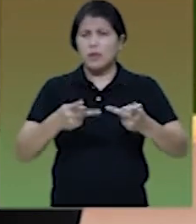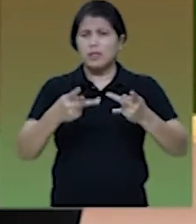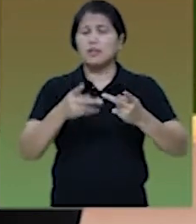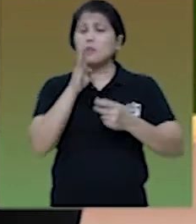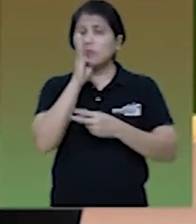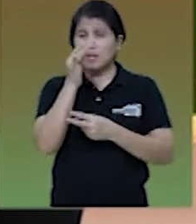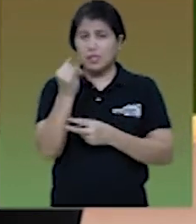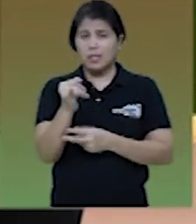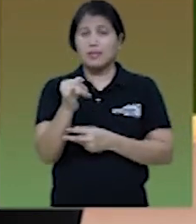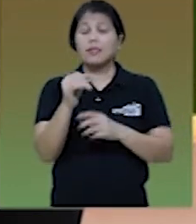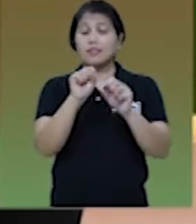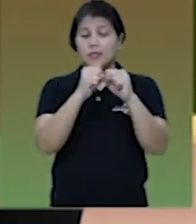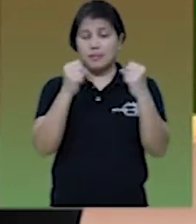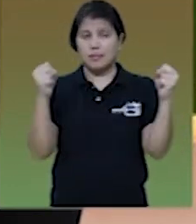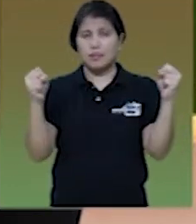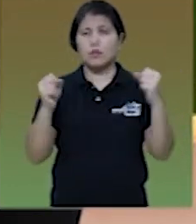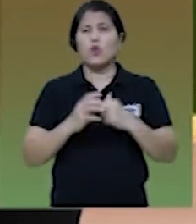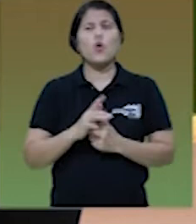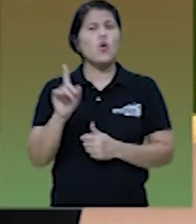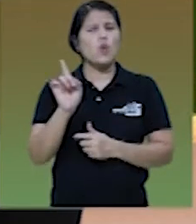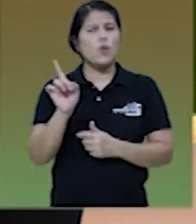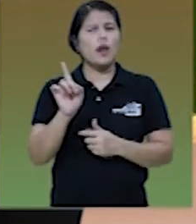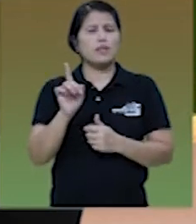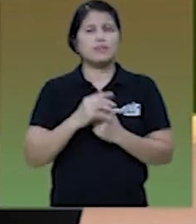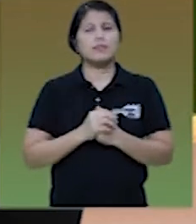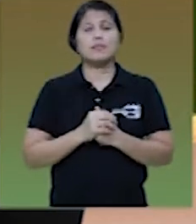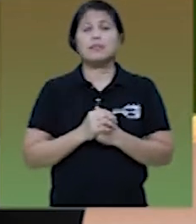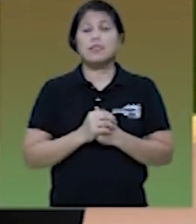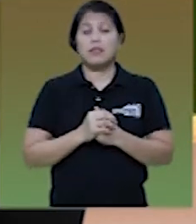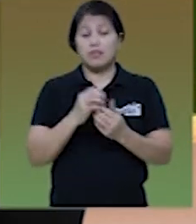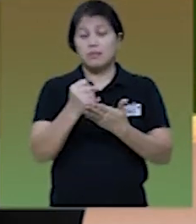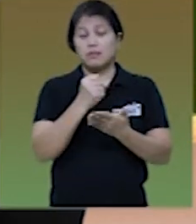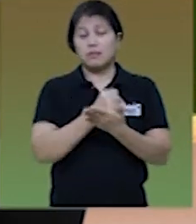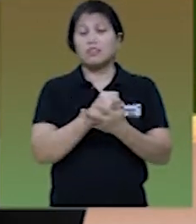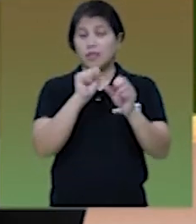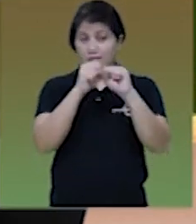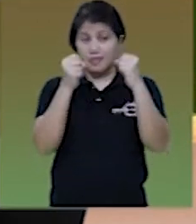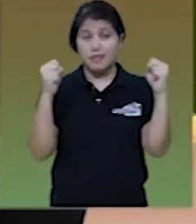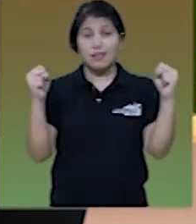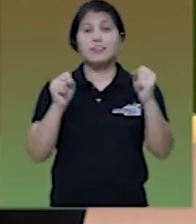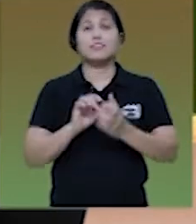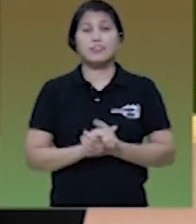in the sentence, or what the subject is in the sentence.